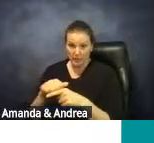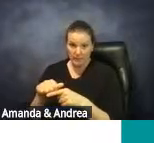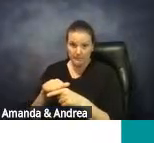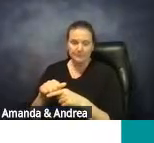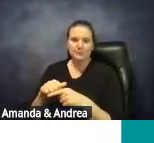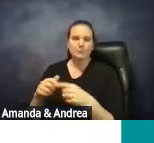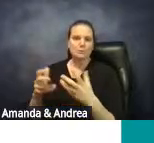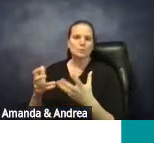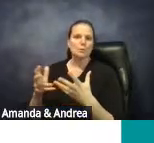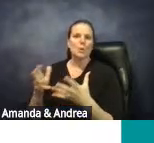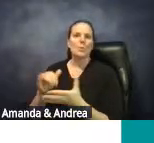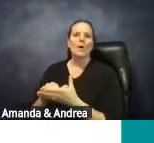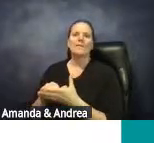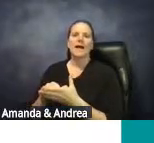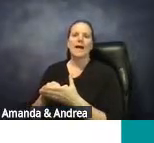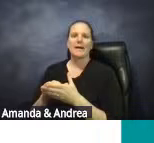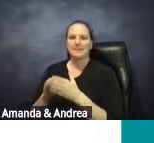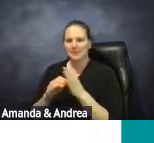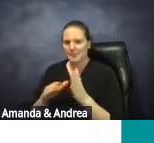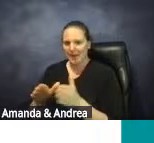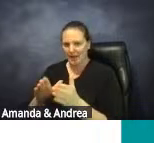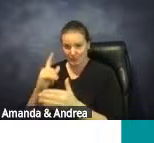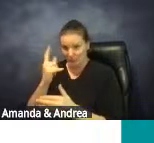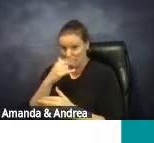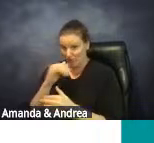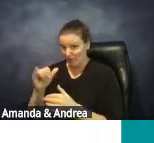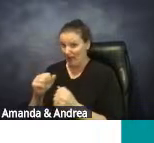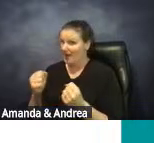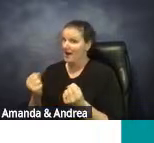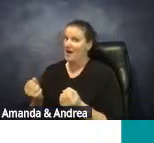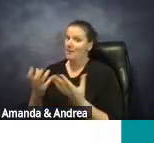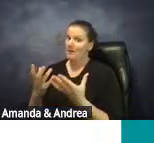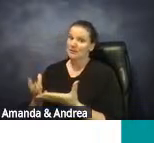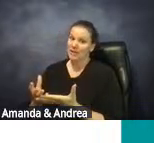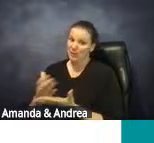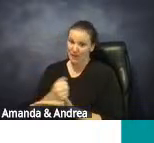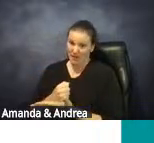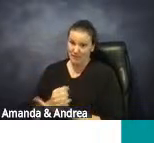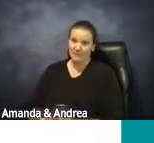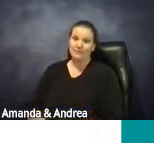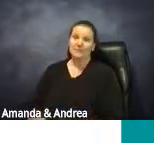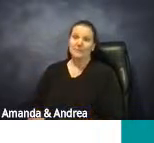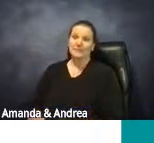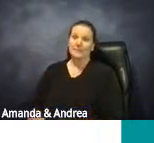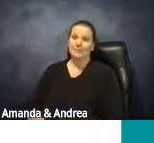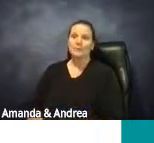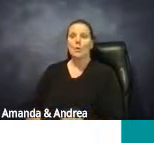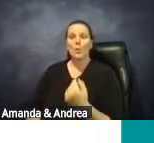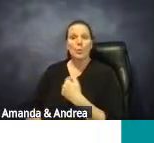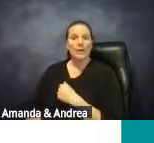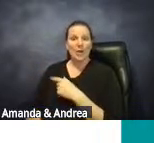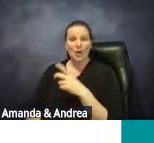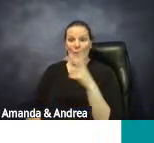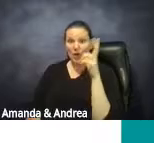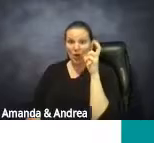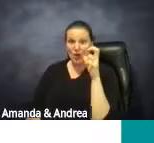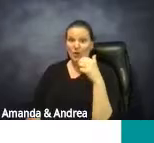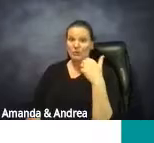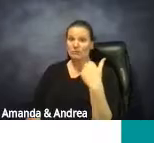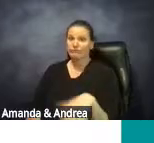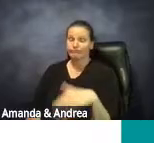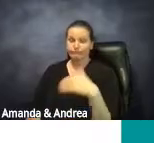what's that path look like, and how much did they make? We heard an